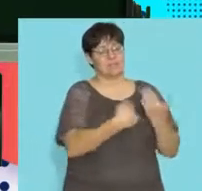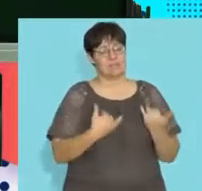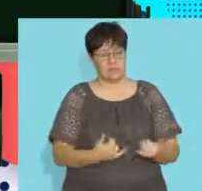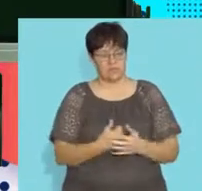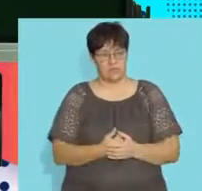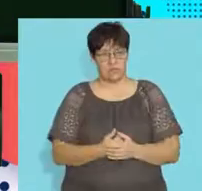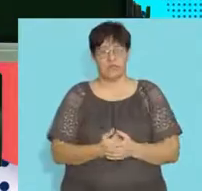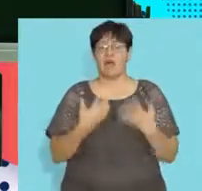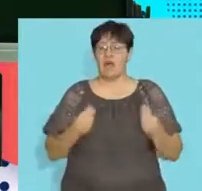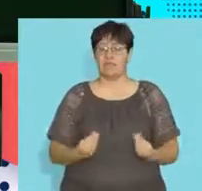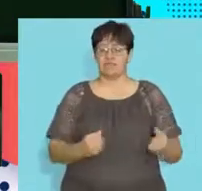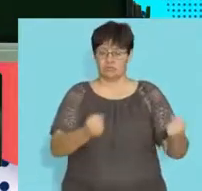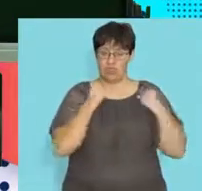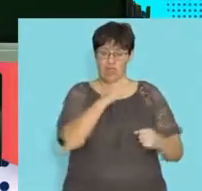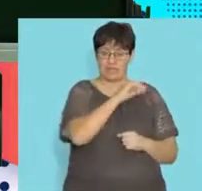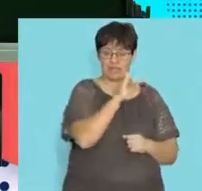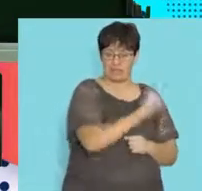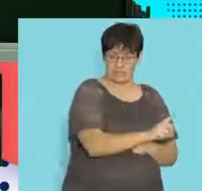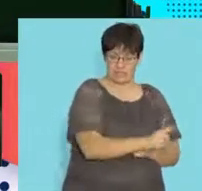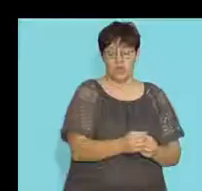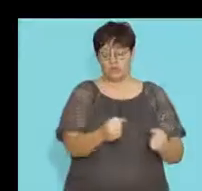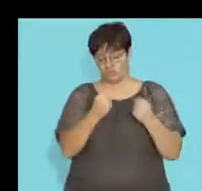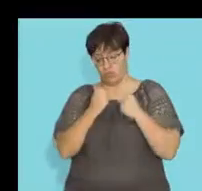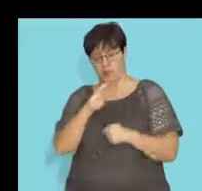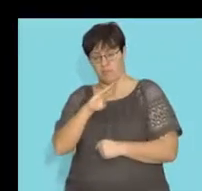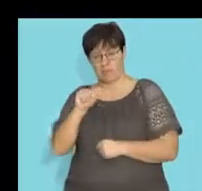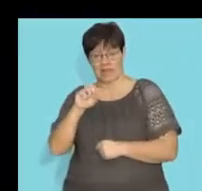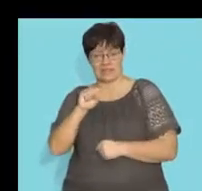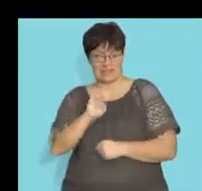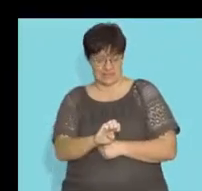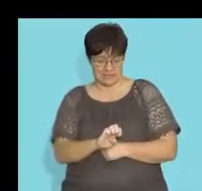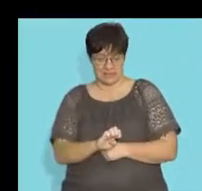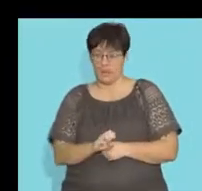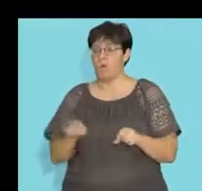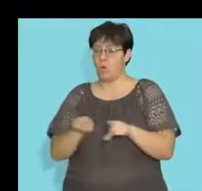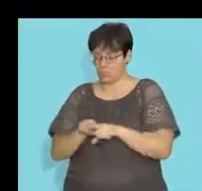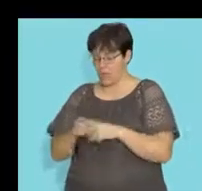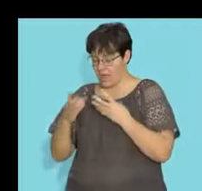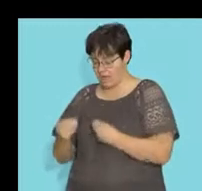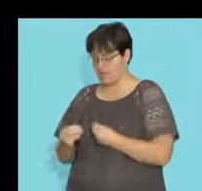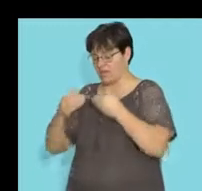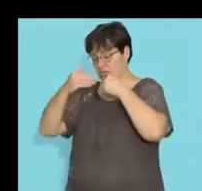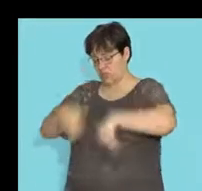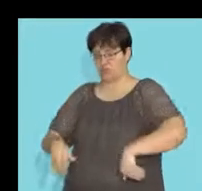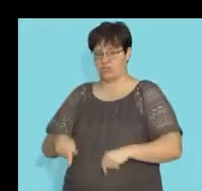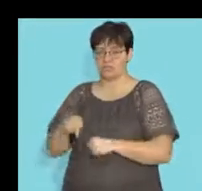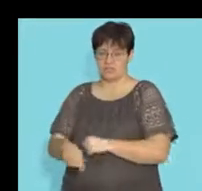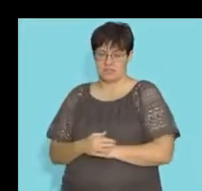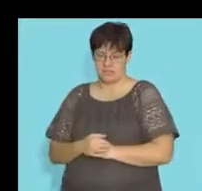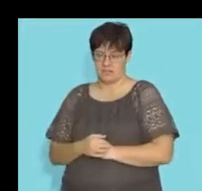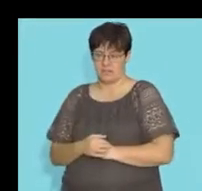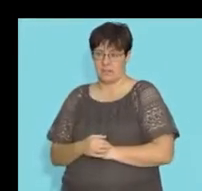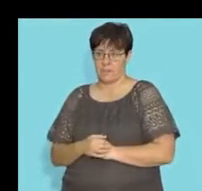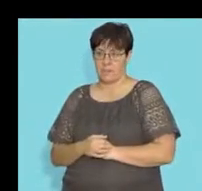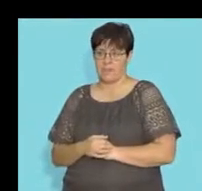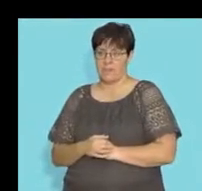we're discussing now, if we have a strong acid and we have a strong base, then we also have